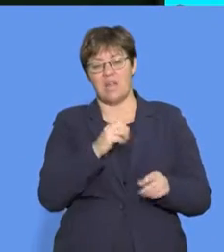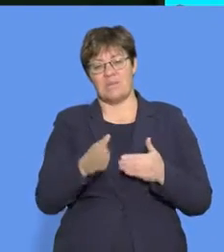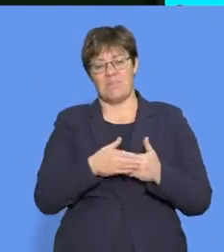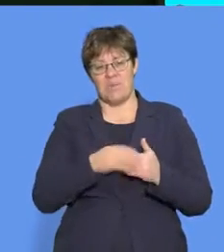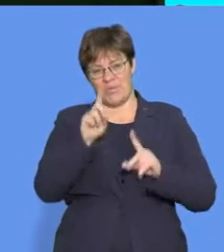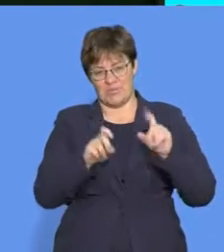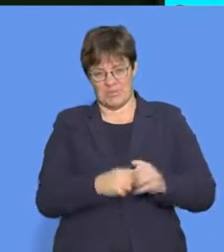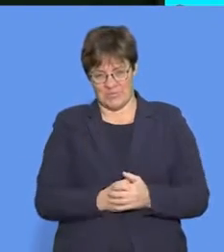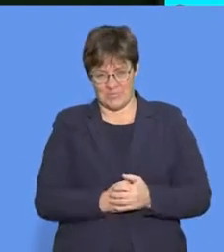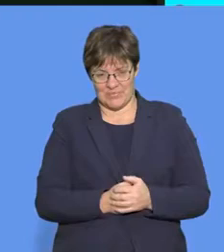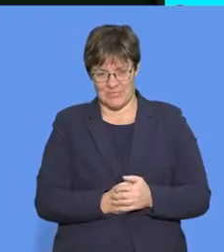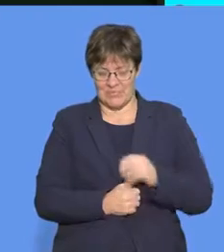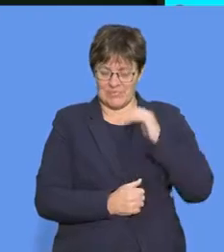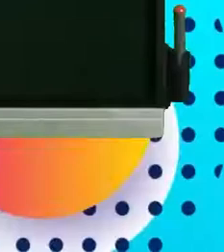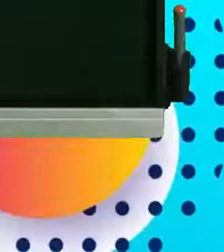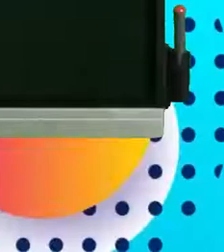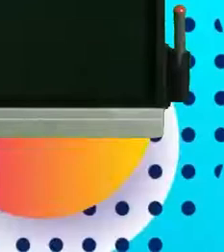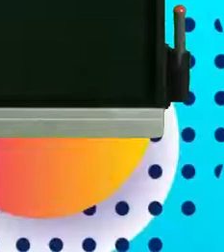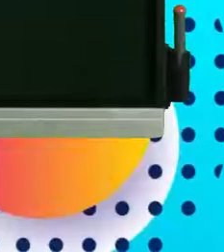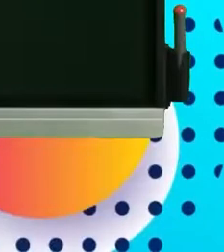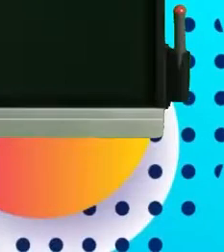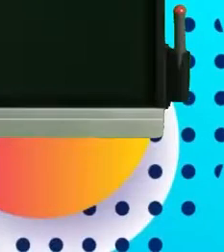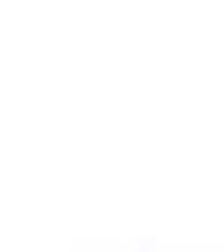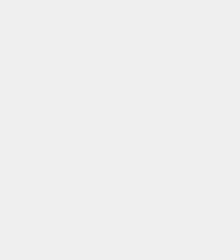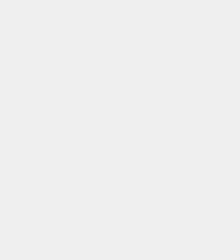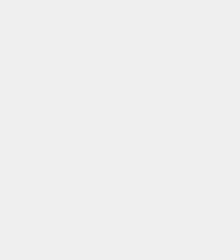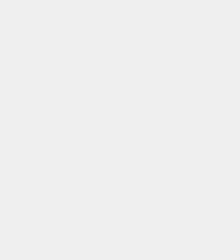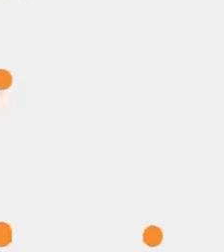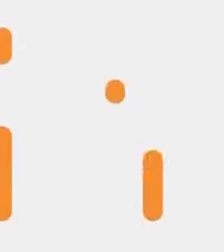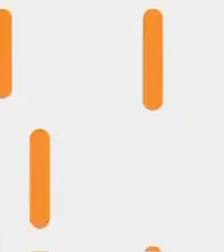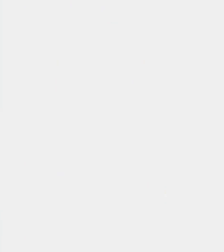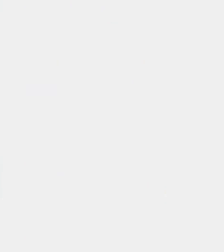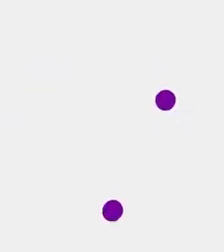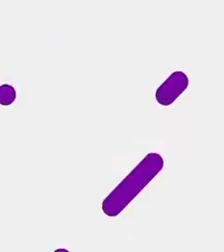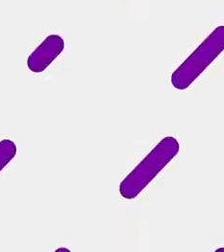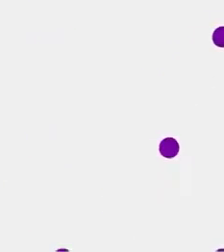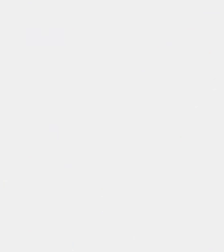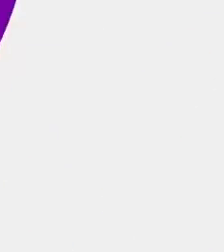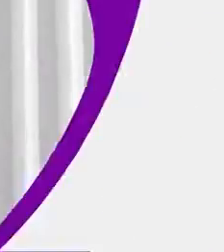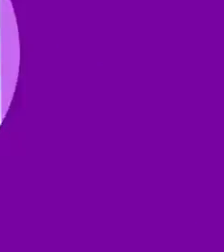break, and after that, we'll come and answer some more questions.